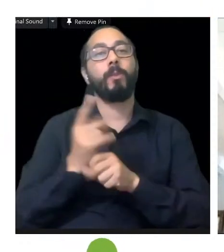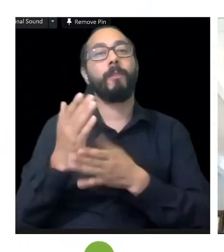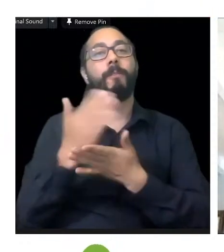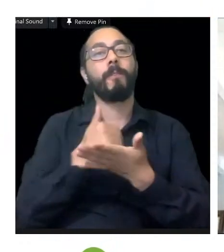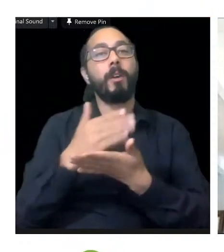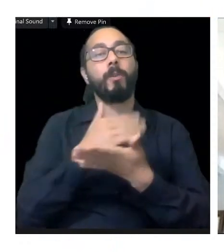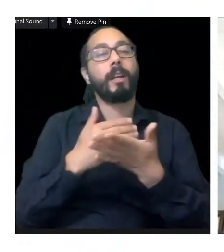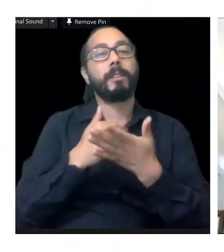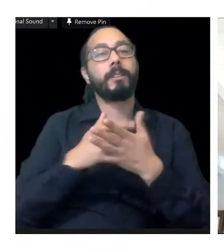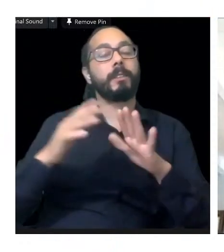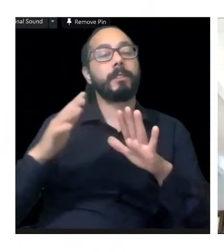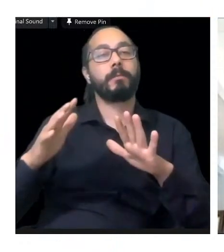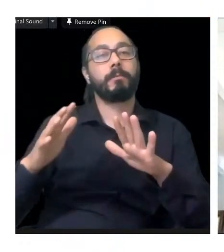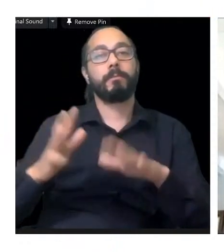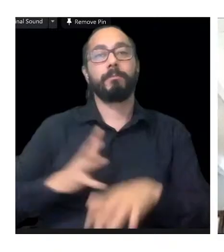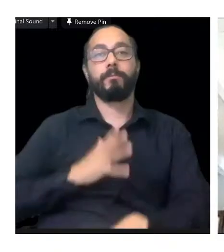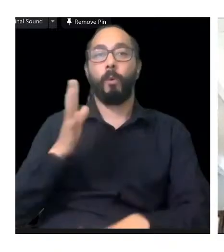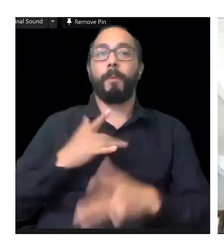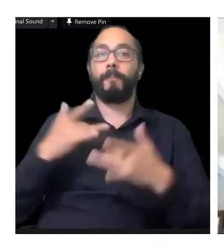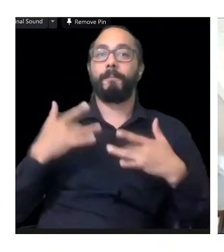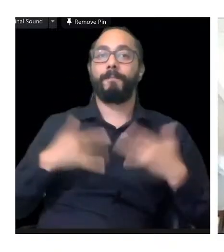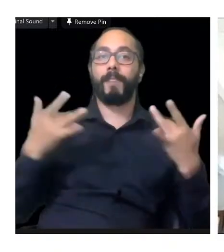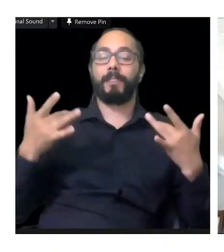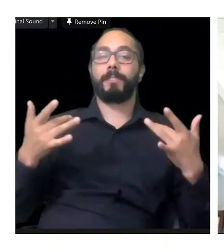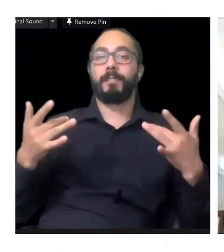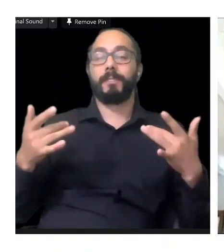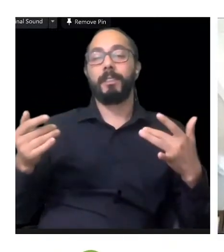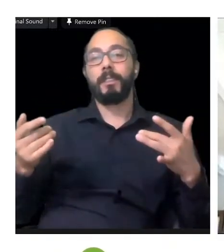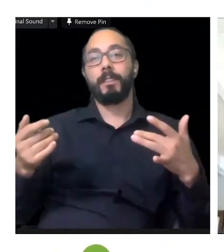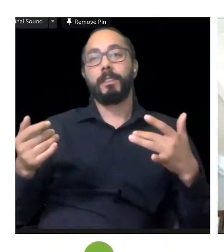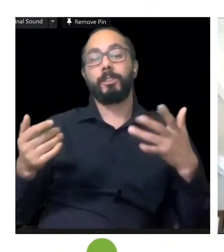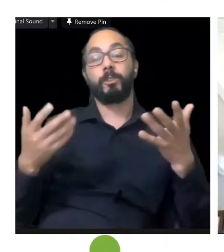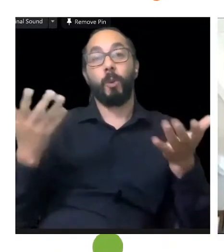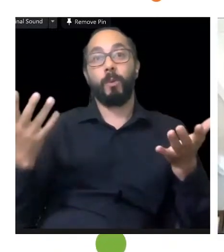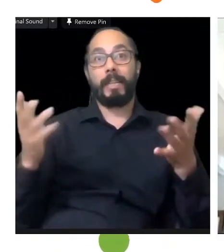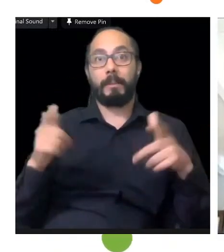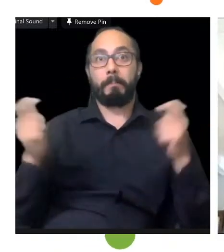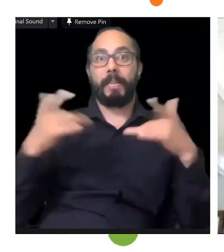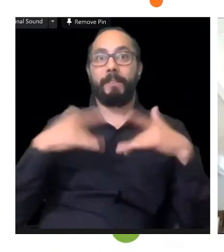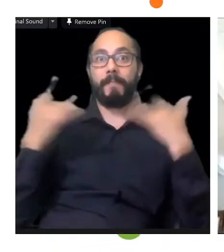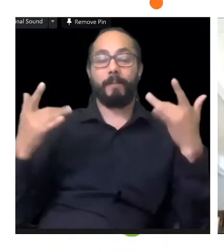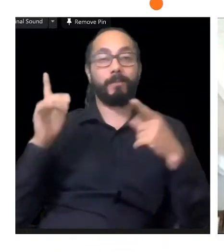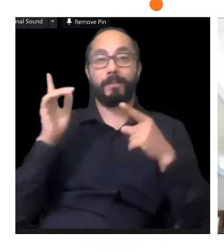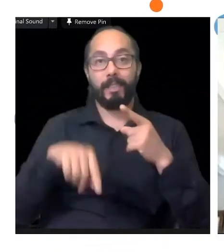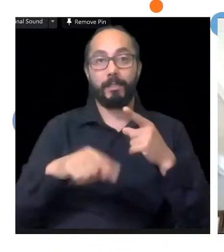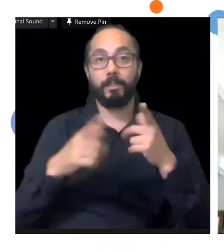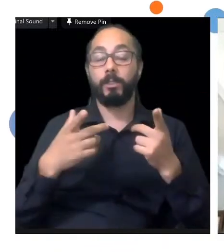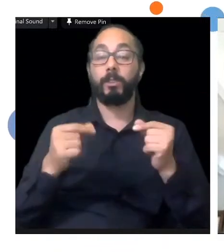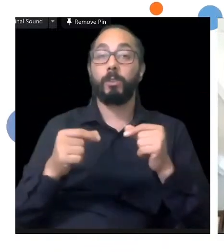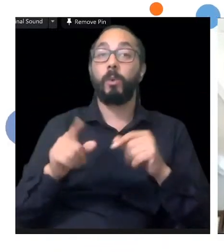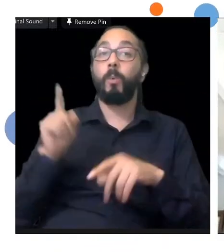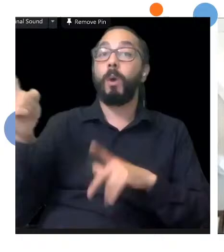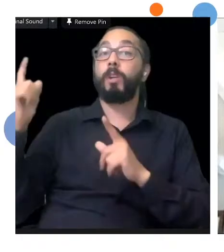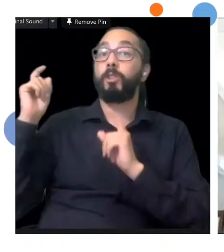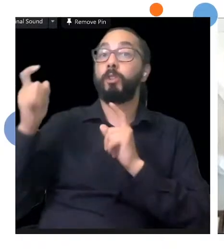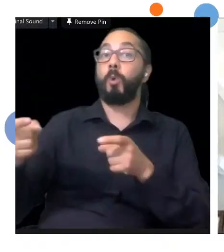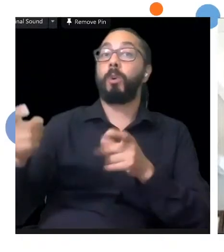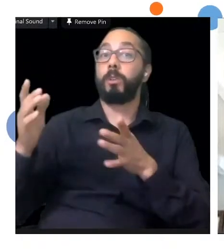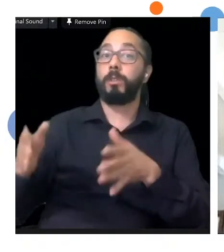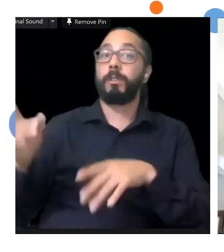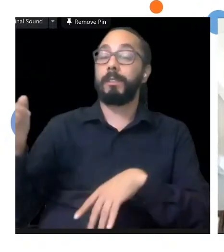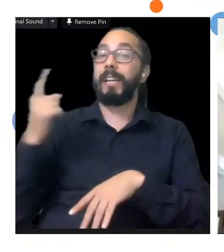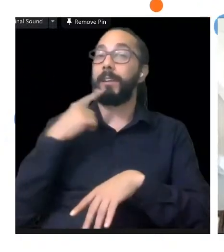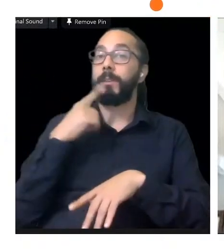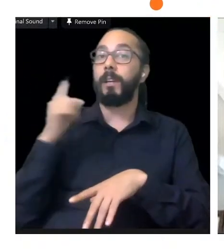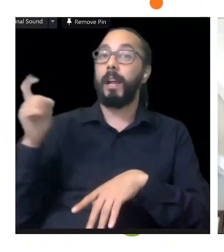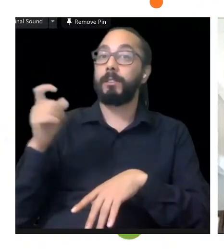many of people on the call today. So a major event like that. So we went to a longstanding donor and said, you know, would you match the